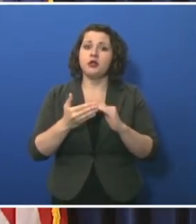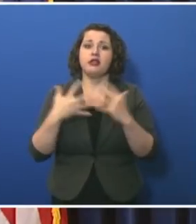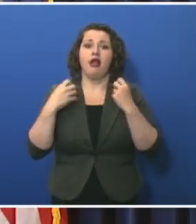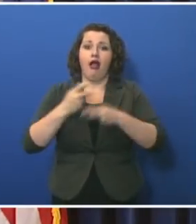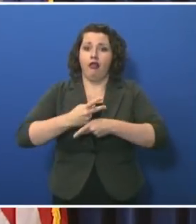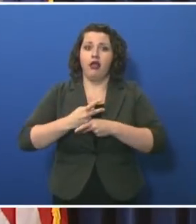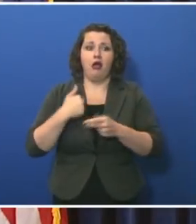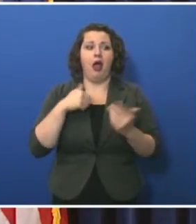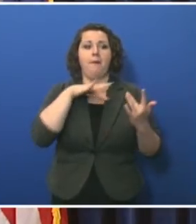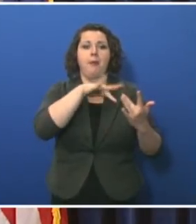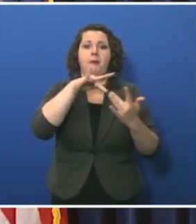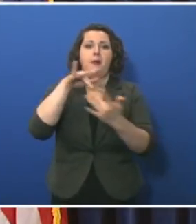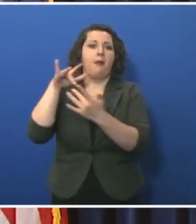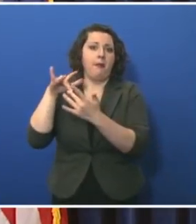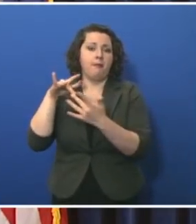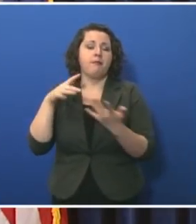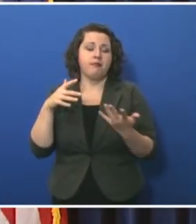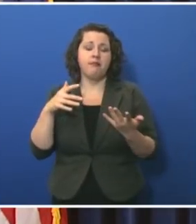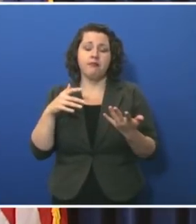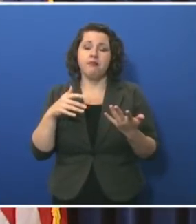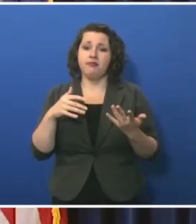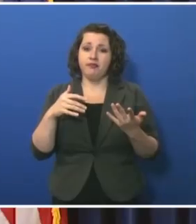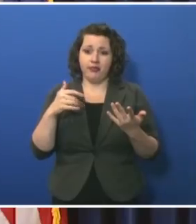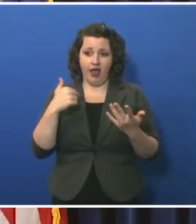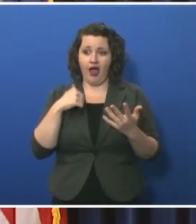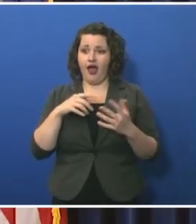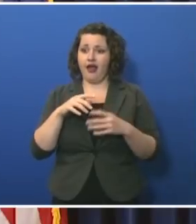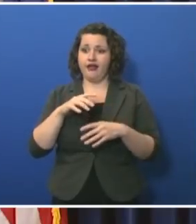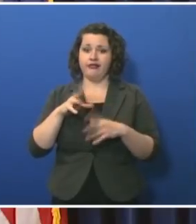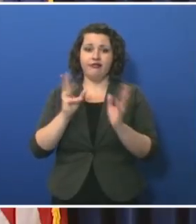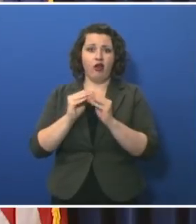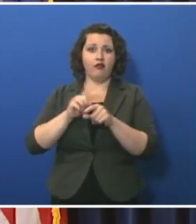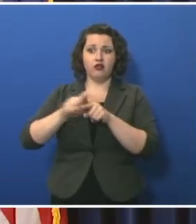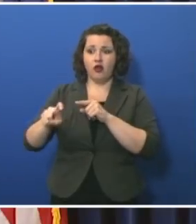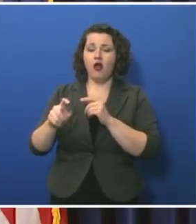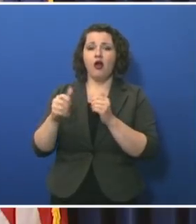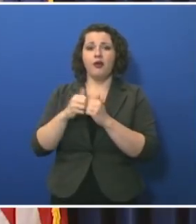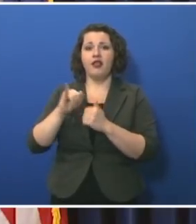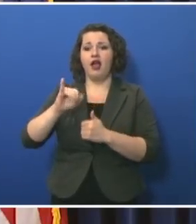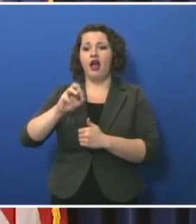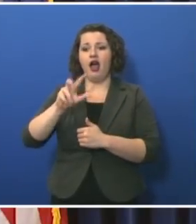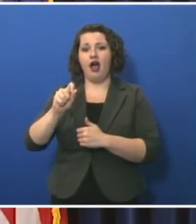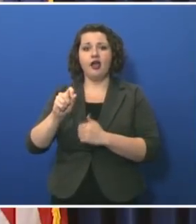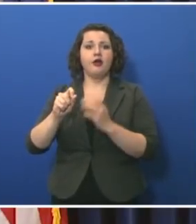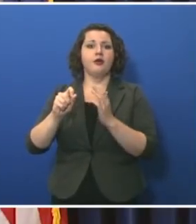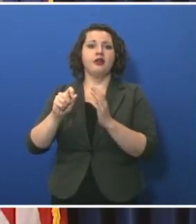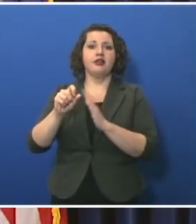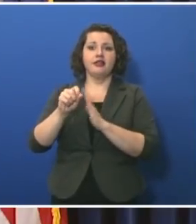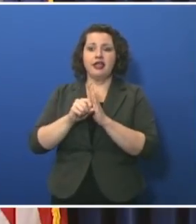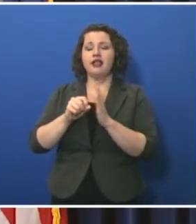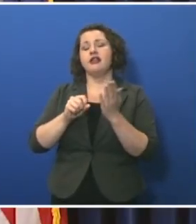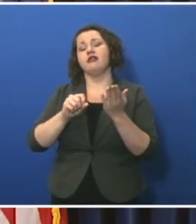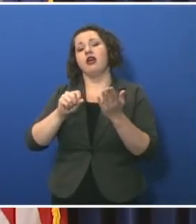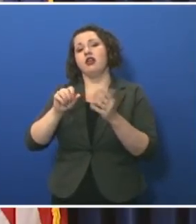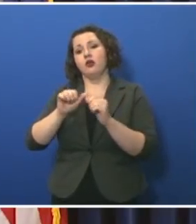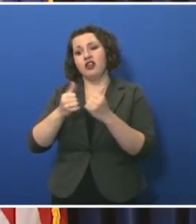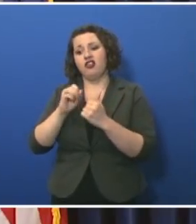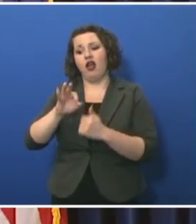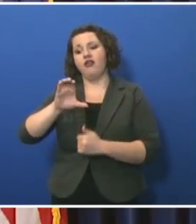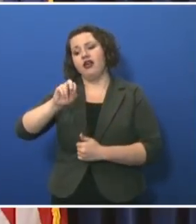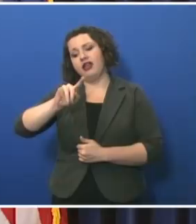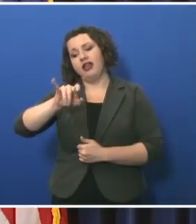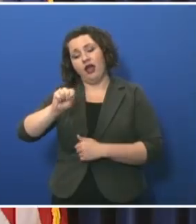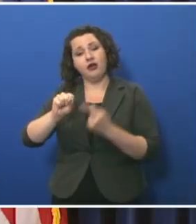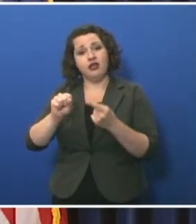healthcare providers. I've been on a conference call with the Iowa State Association of Counties. I spent 20 years as a local